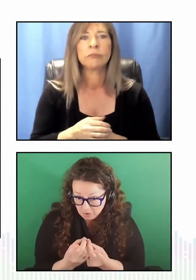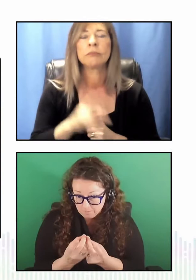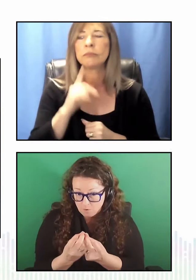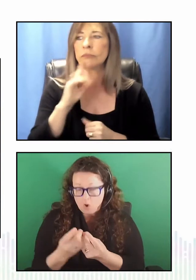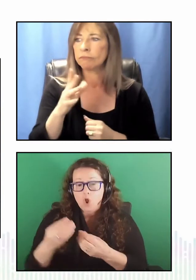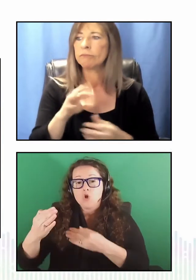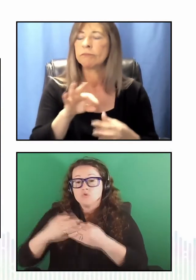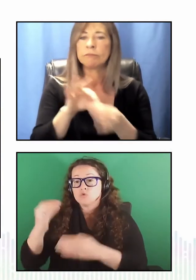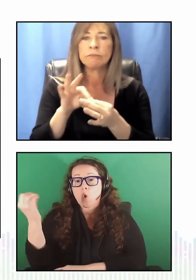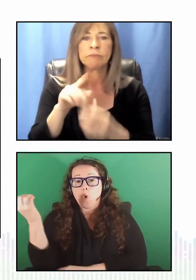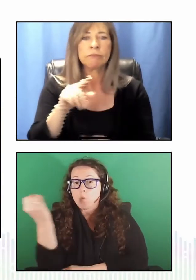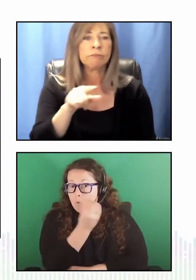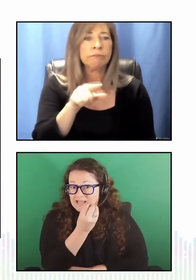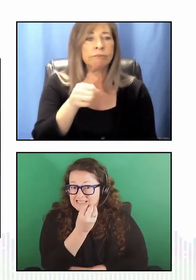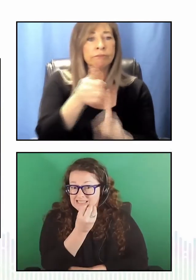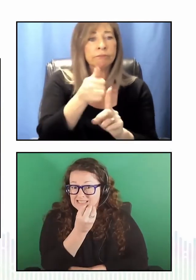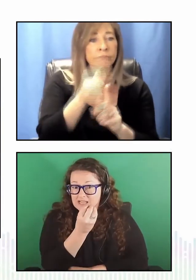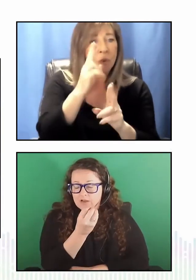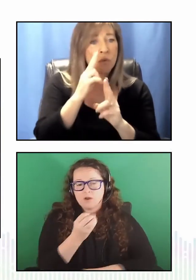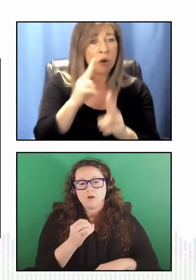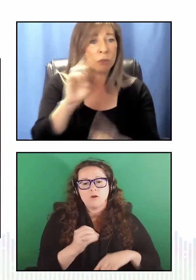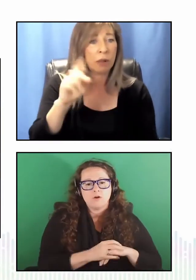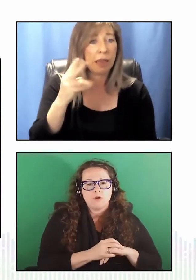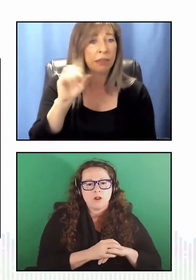Territories, 13 of those years in Cabinet.